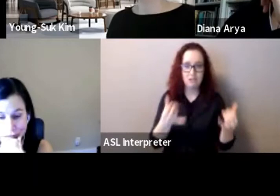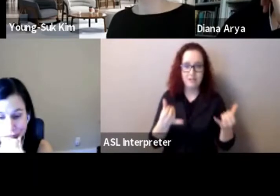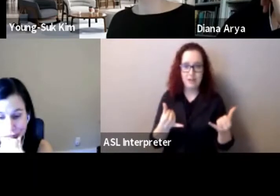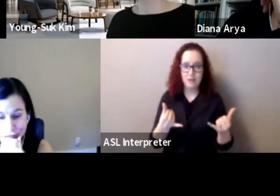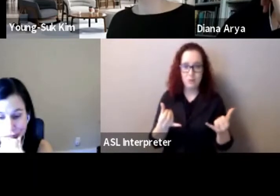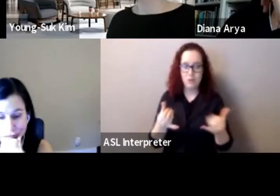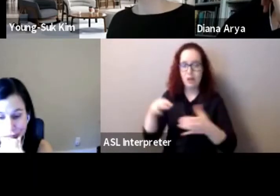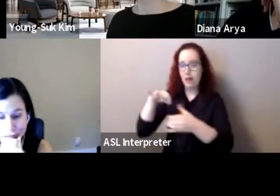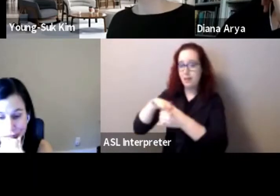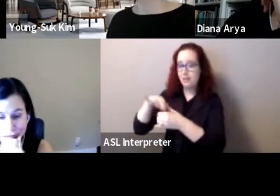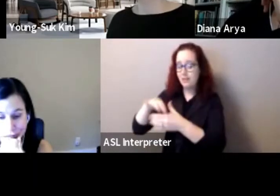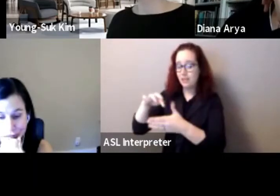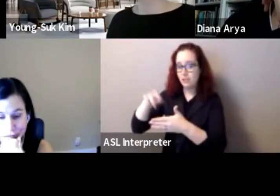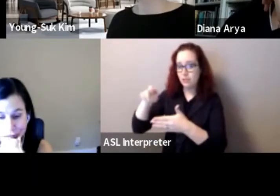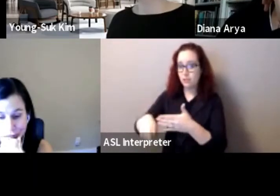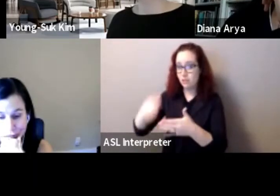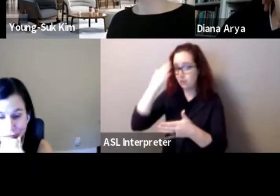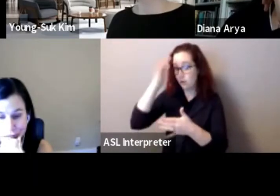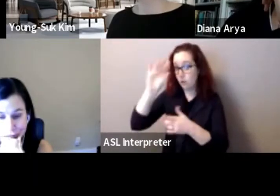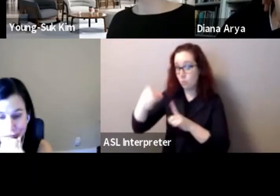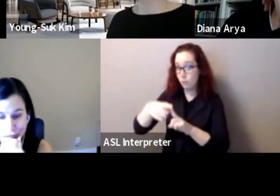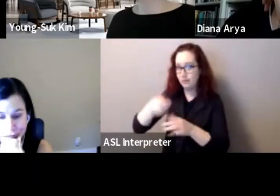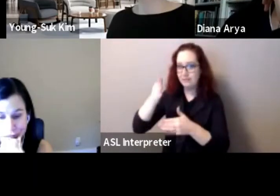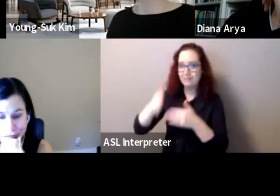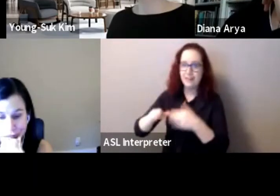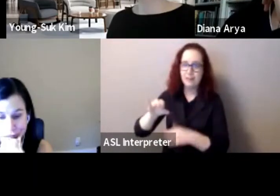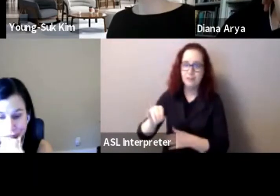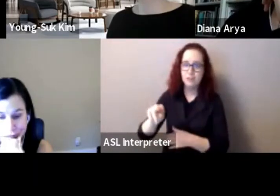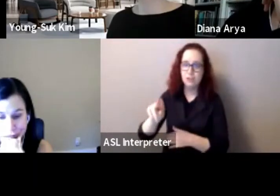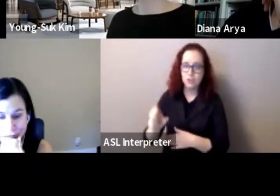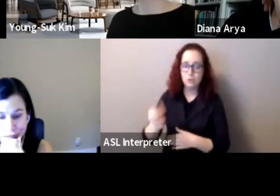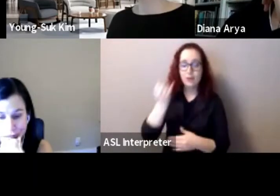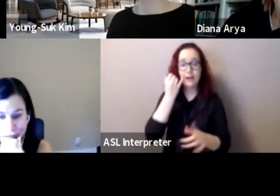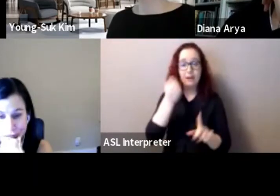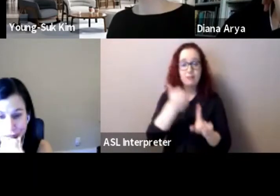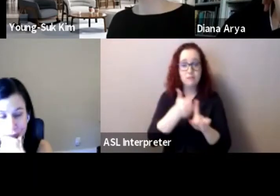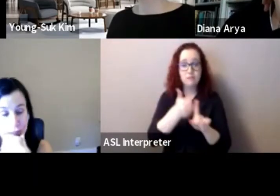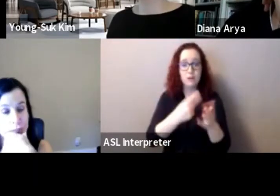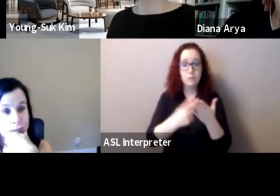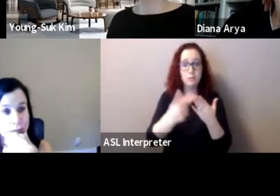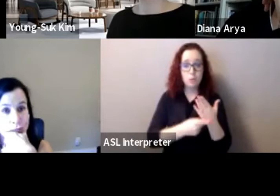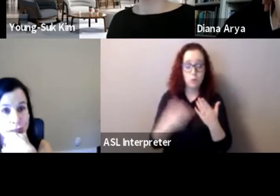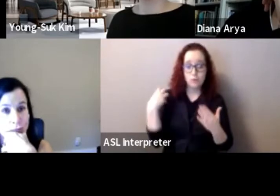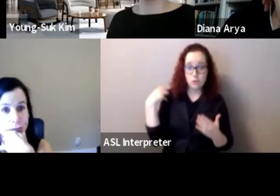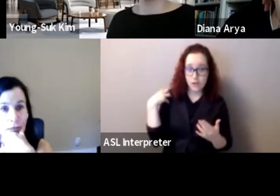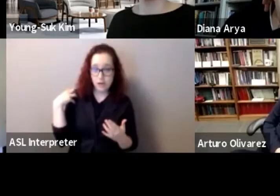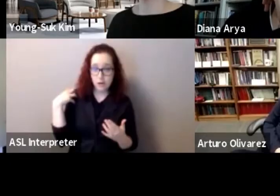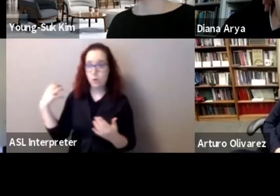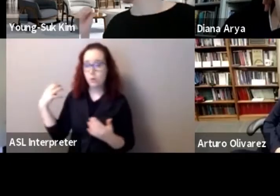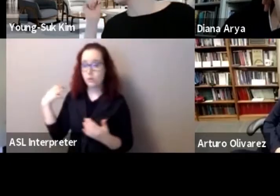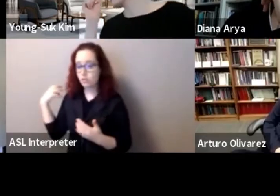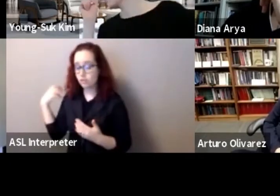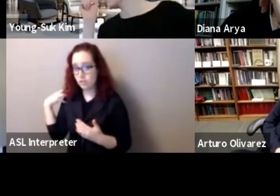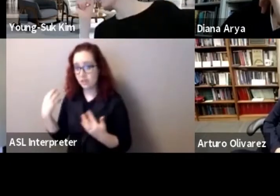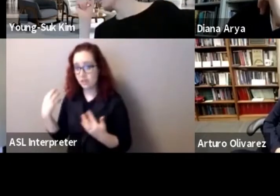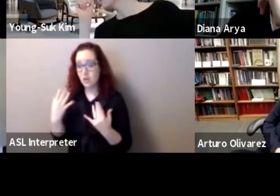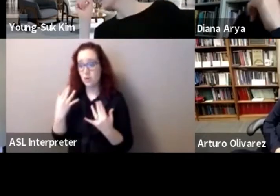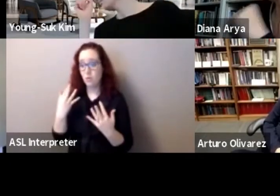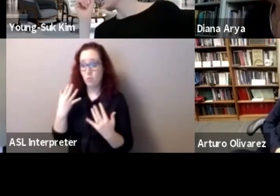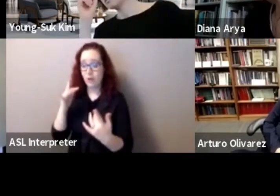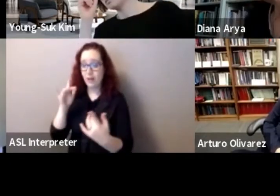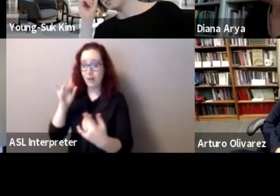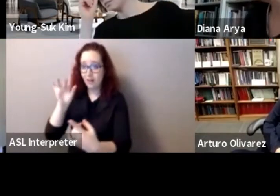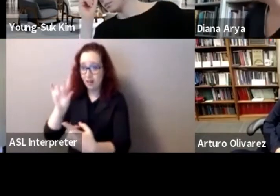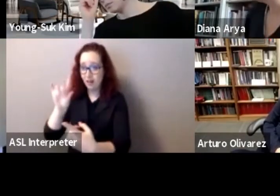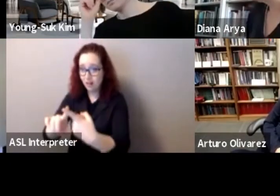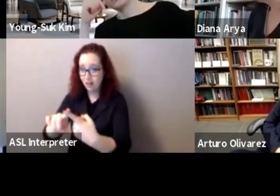won't know the results until the end of June. And if you have a critical position like program chair or chair, to leave it vacant until the end of June is really just difficult for the